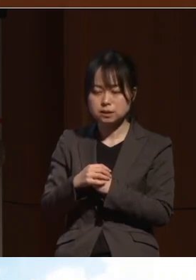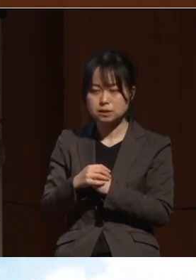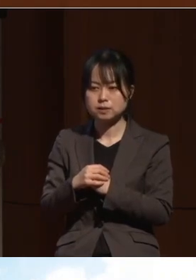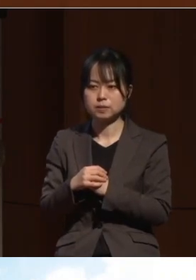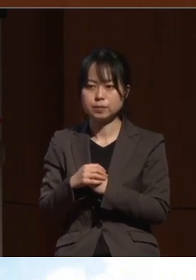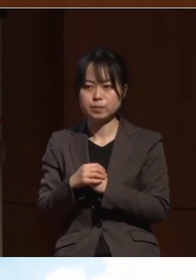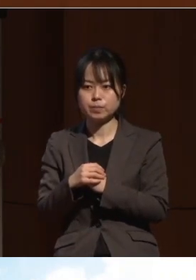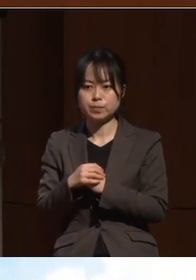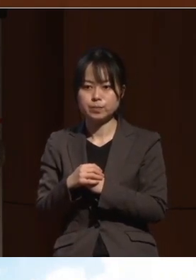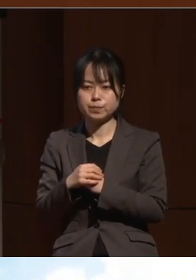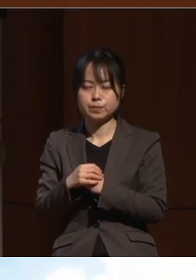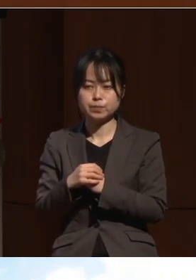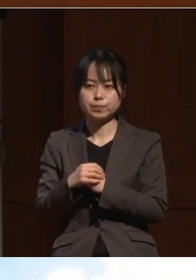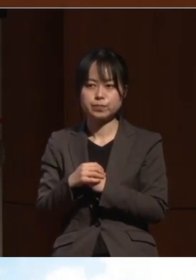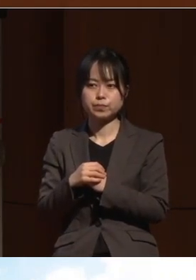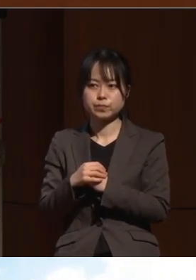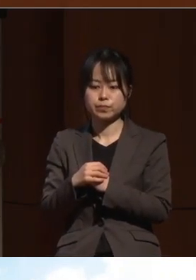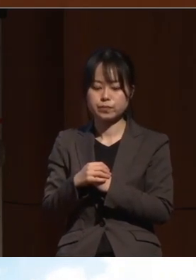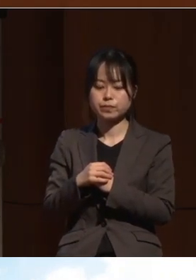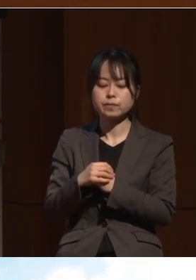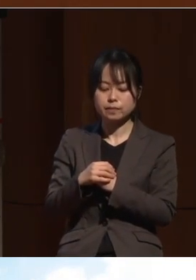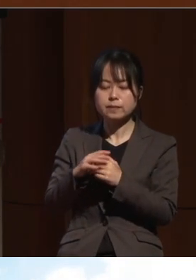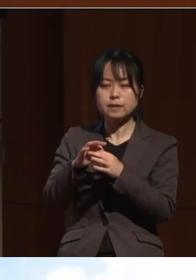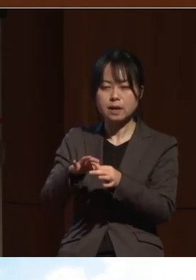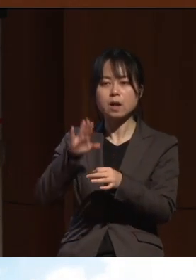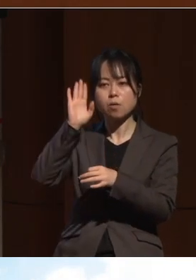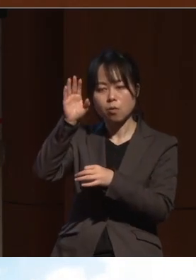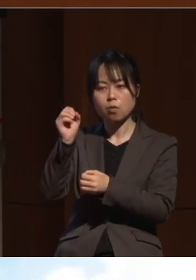crucial. Excuse me.